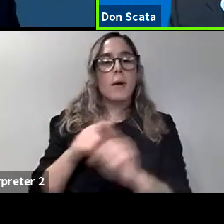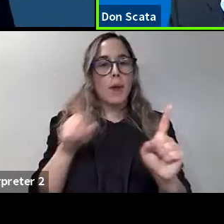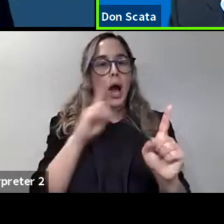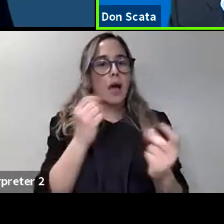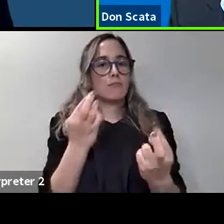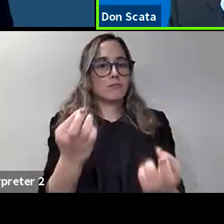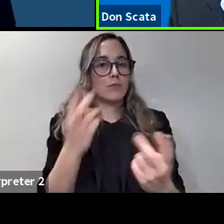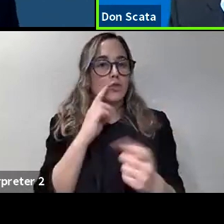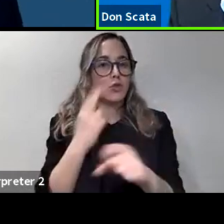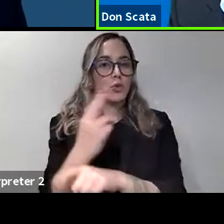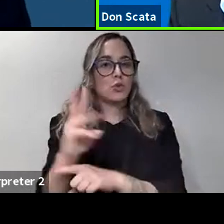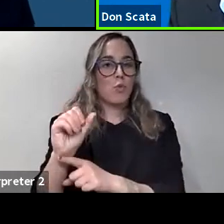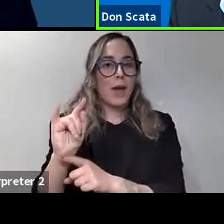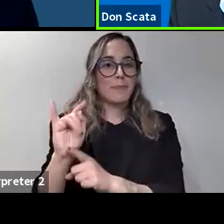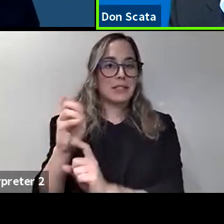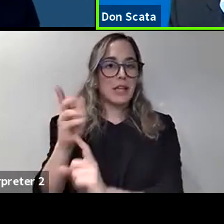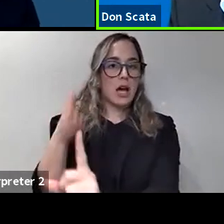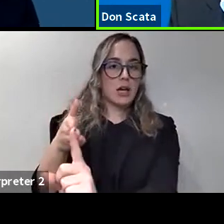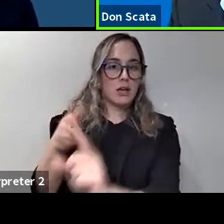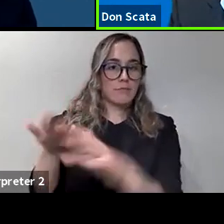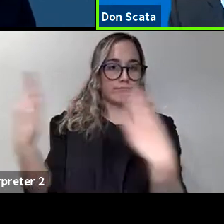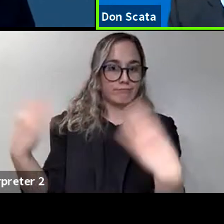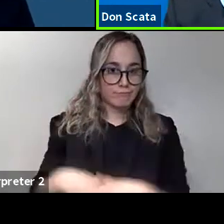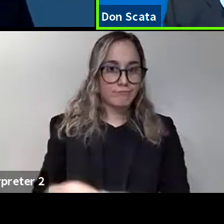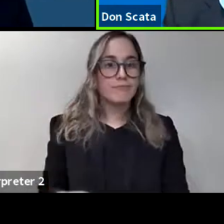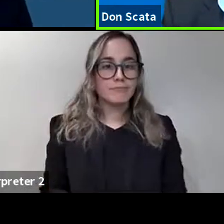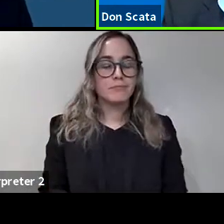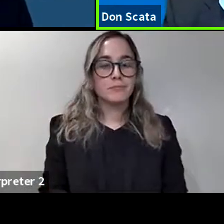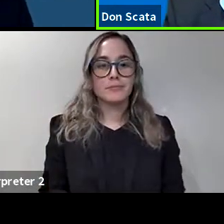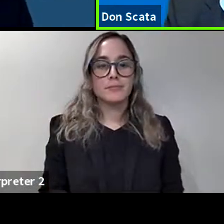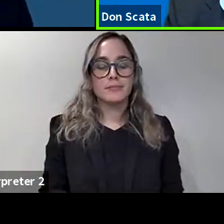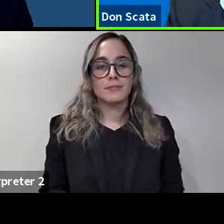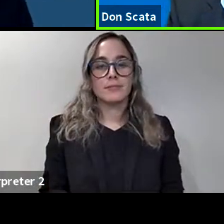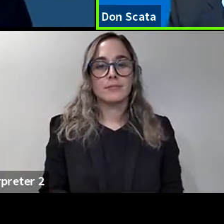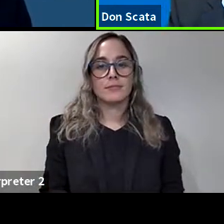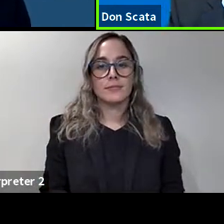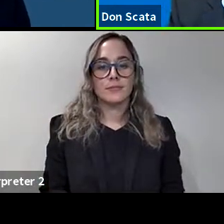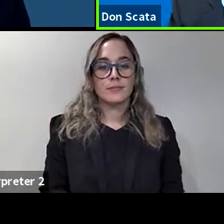place to find the information you're looking for.